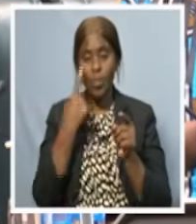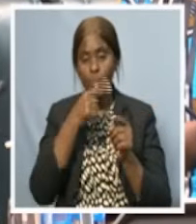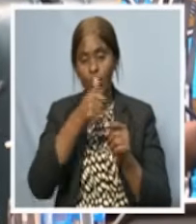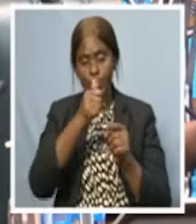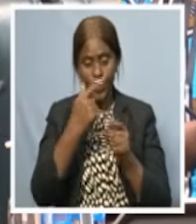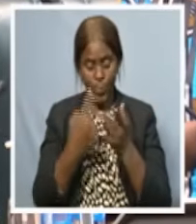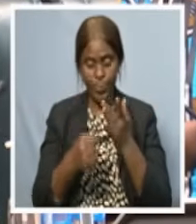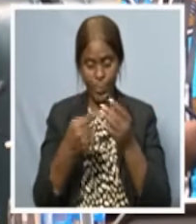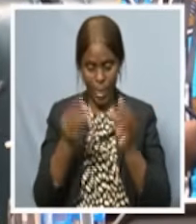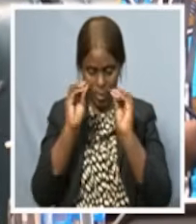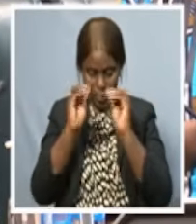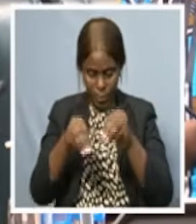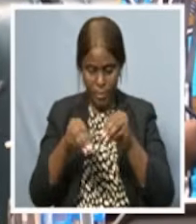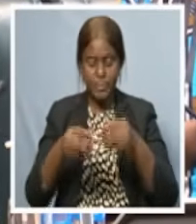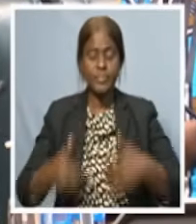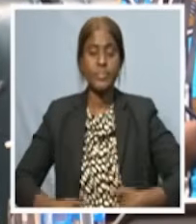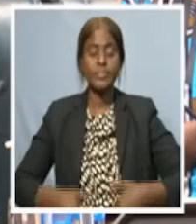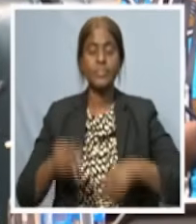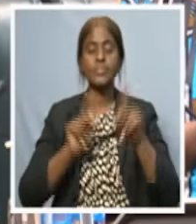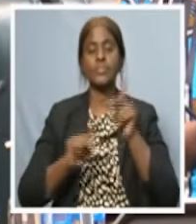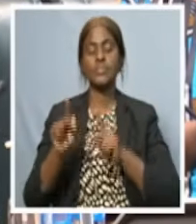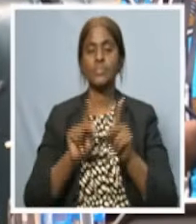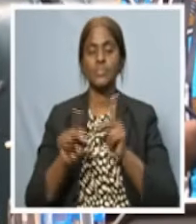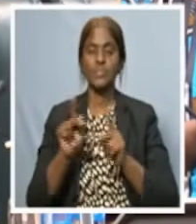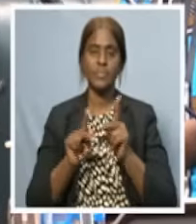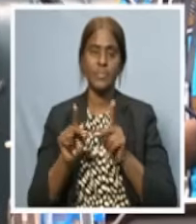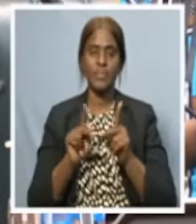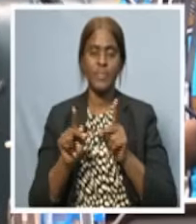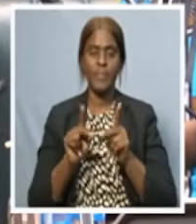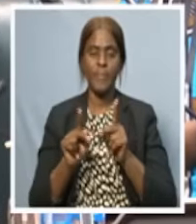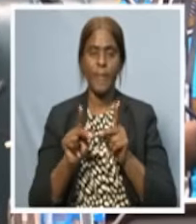that had to put our young people.